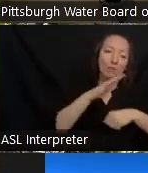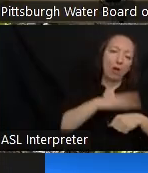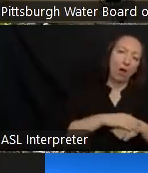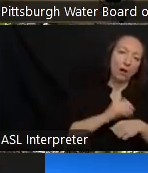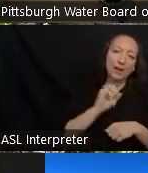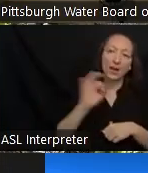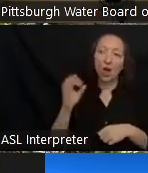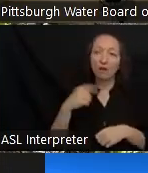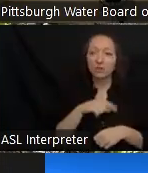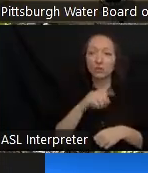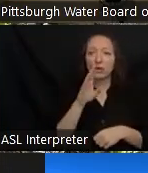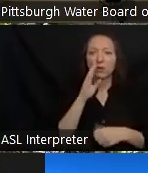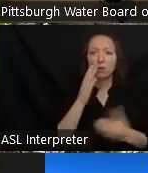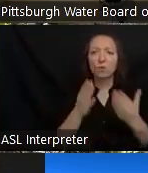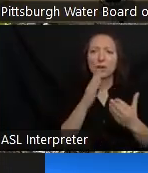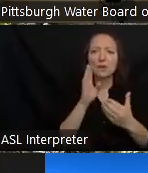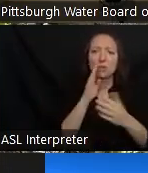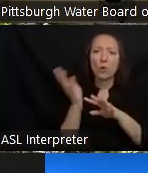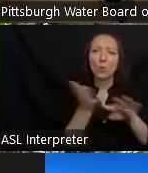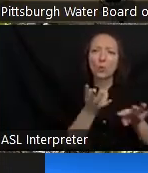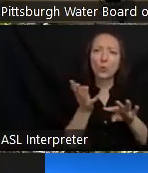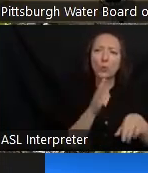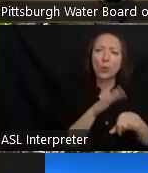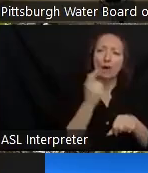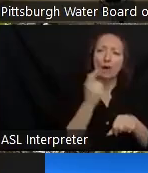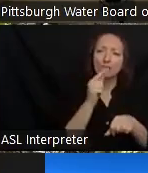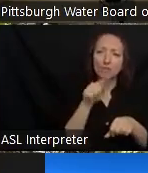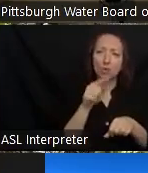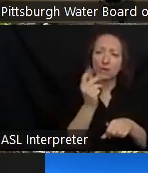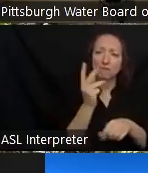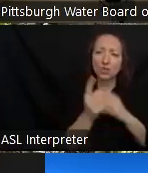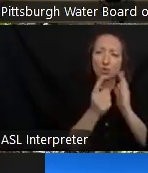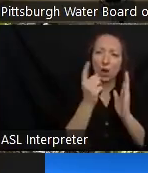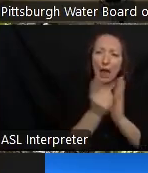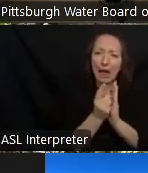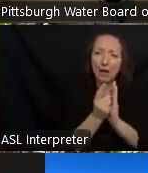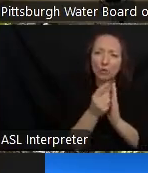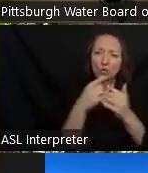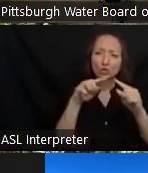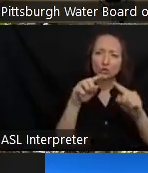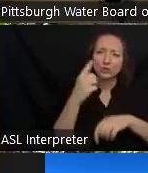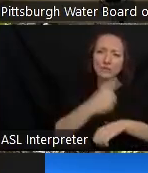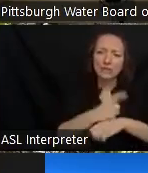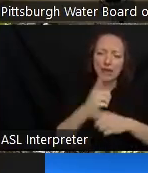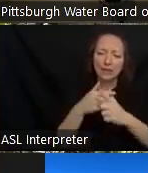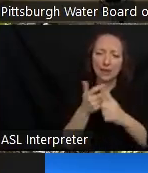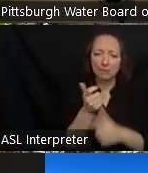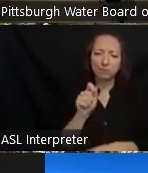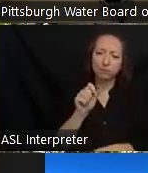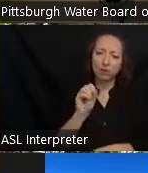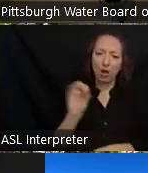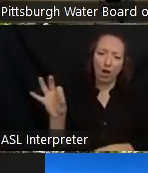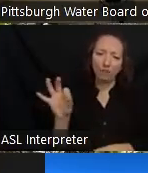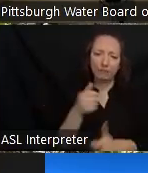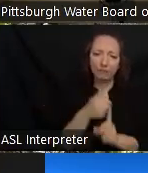turn on and run for a couple hours a day and shut off. And we're also able to turn them on and off at certain times. So often we try